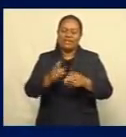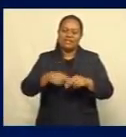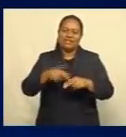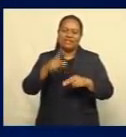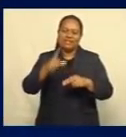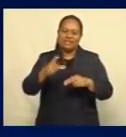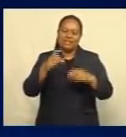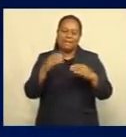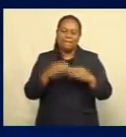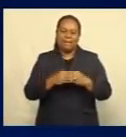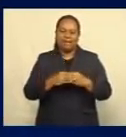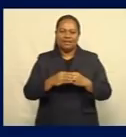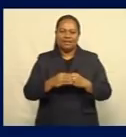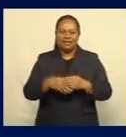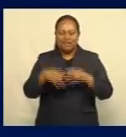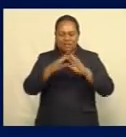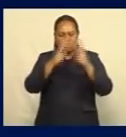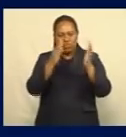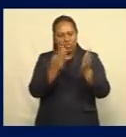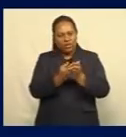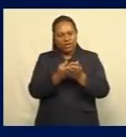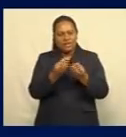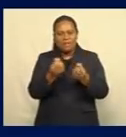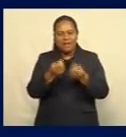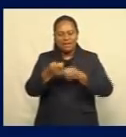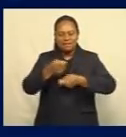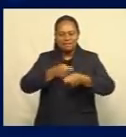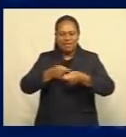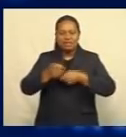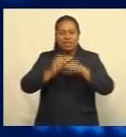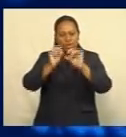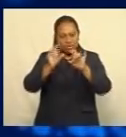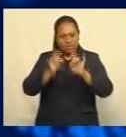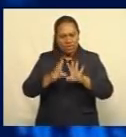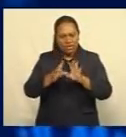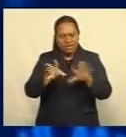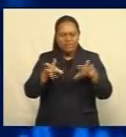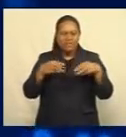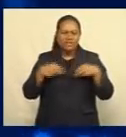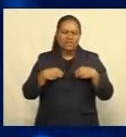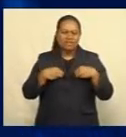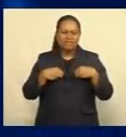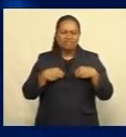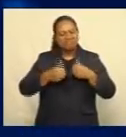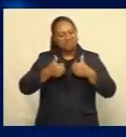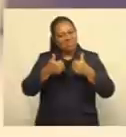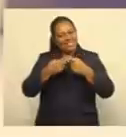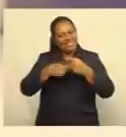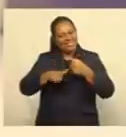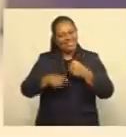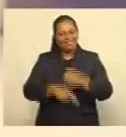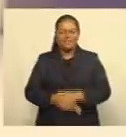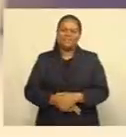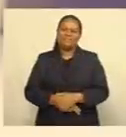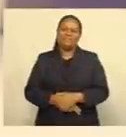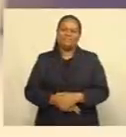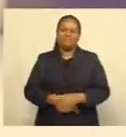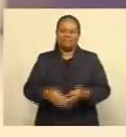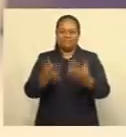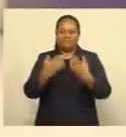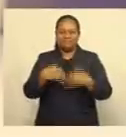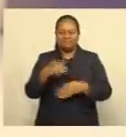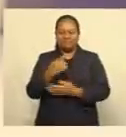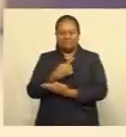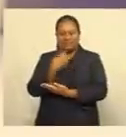us with a look at the world's money markets and says the Australians have received a bit of good news. Traders had been